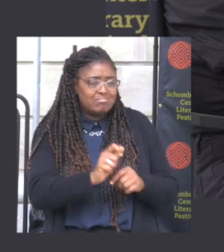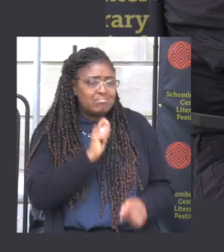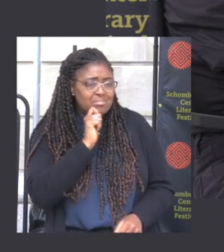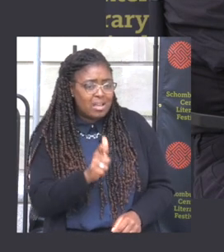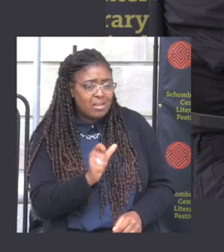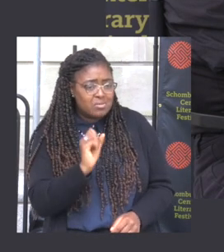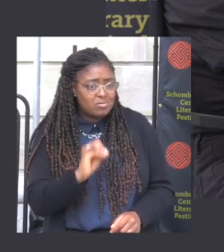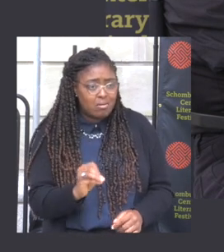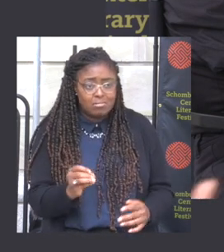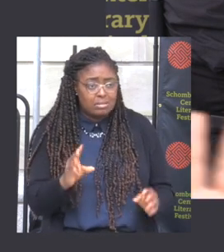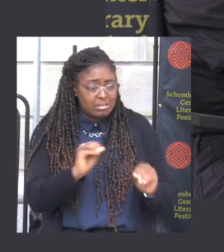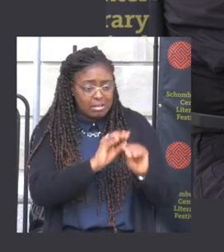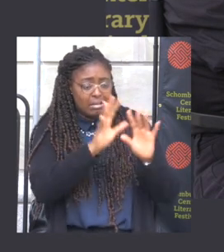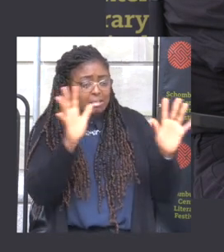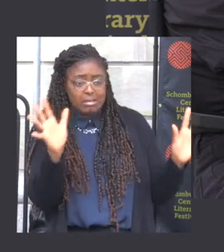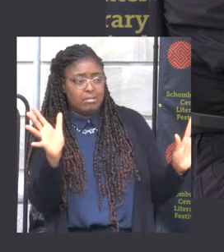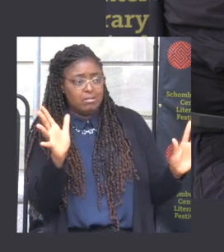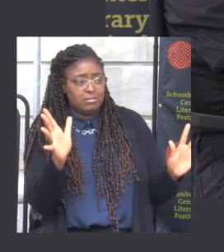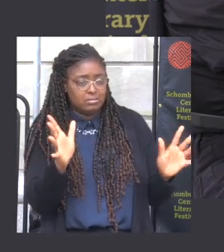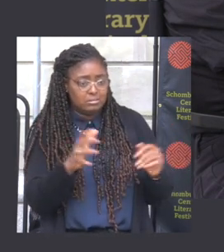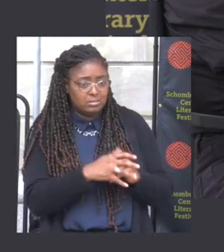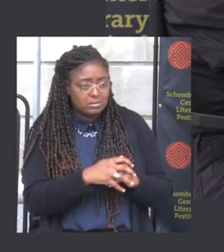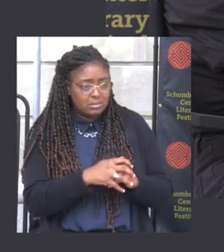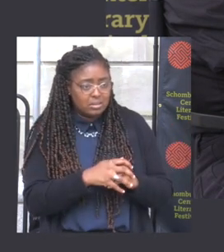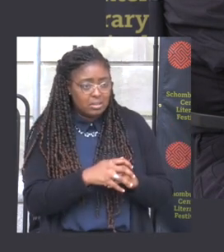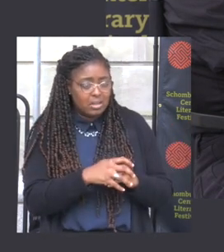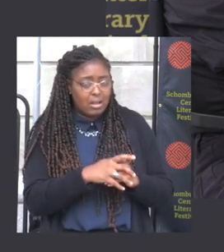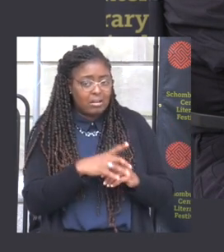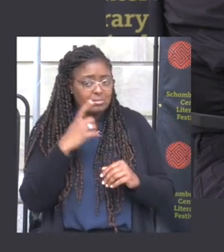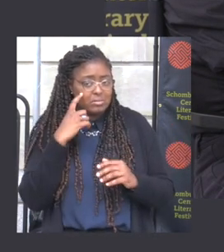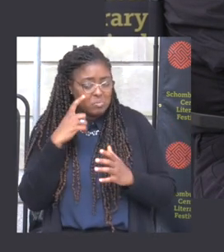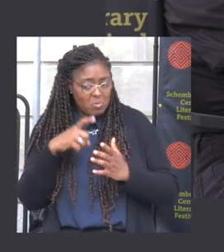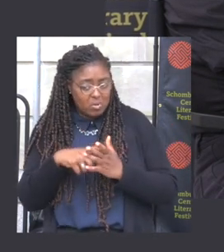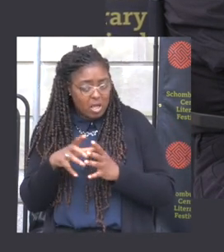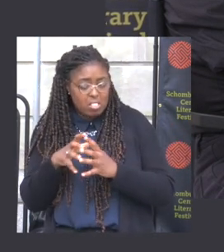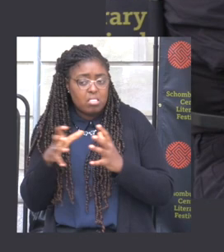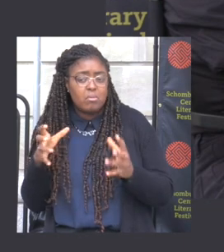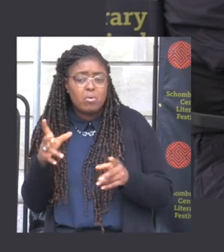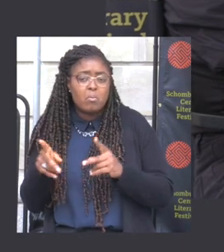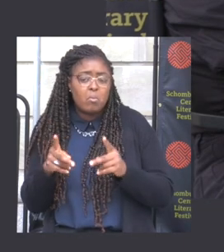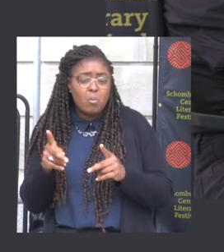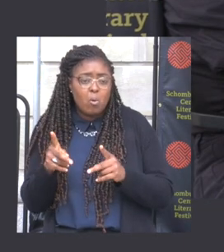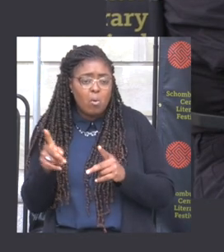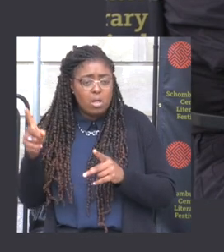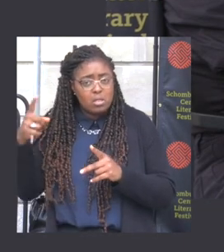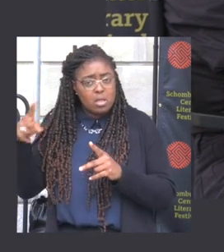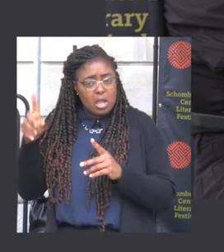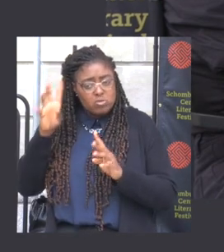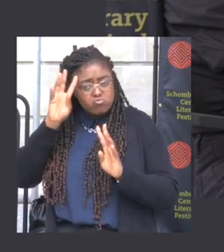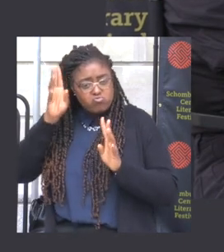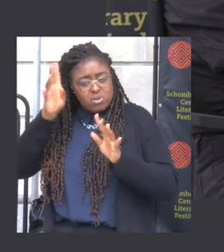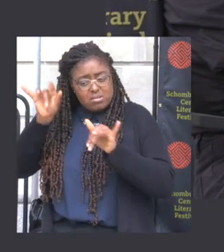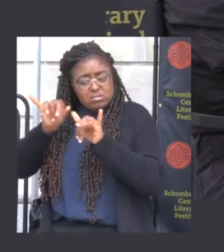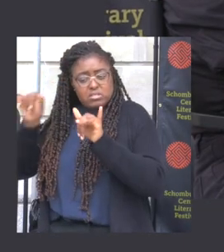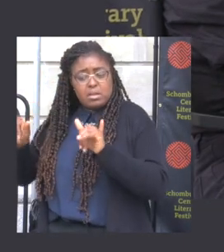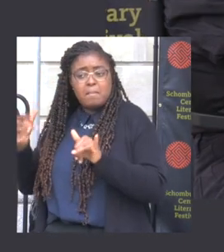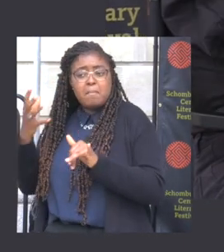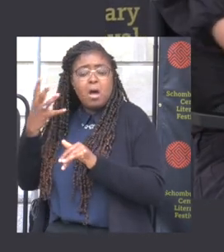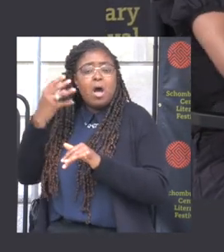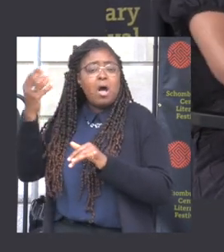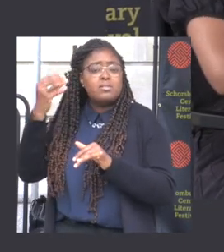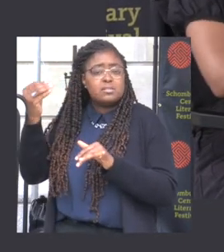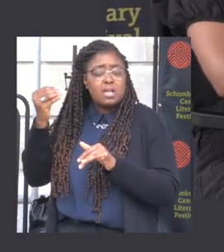what I'm seeing, which I think is the direction that we need to head in, is a lot of people who are creating systems outside of these